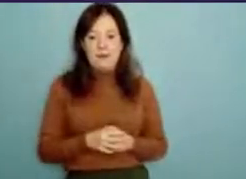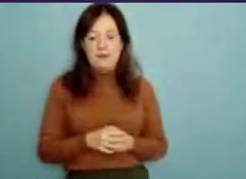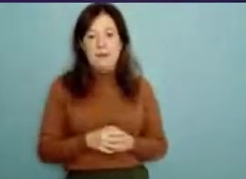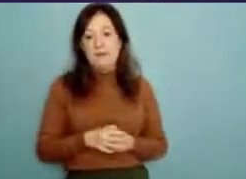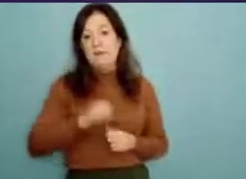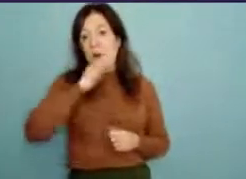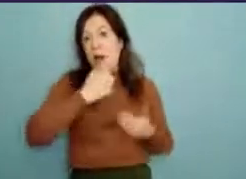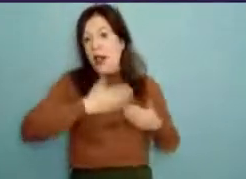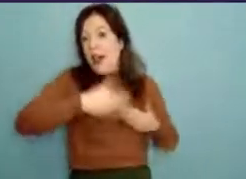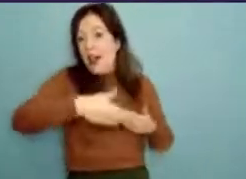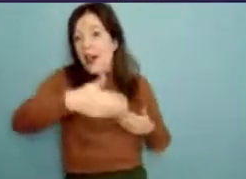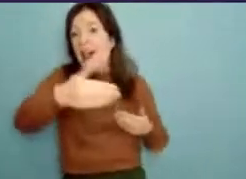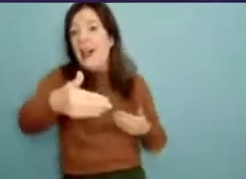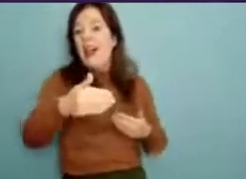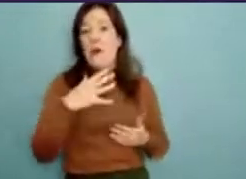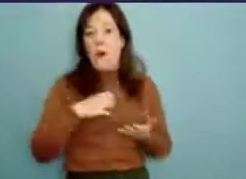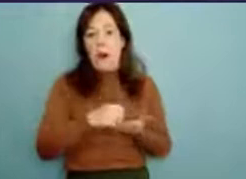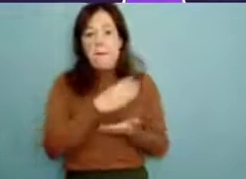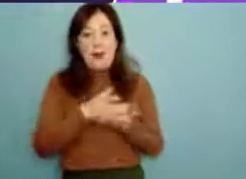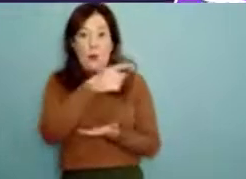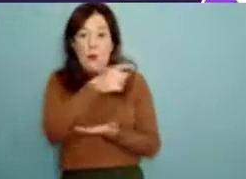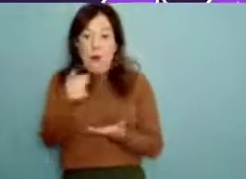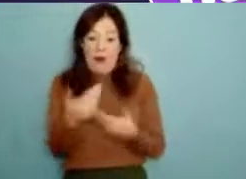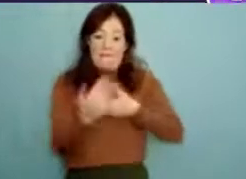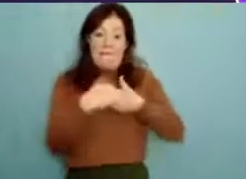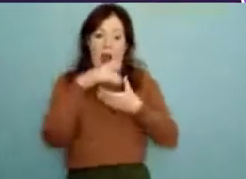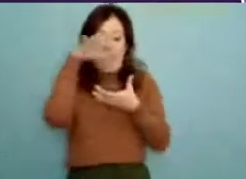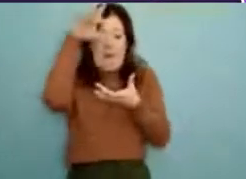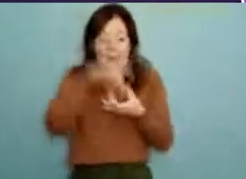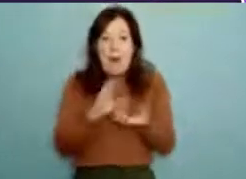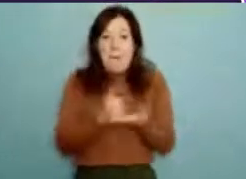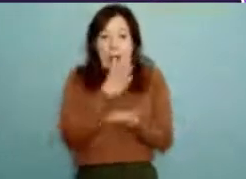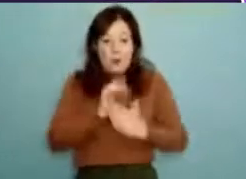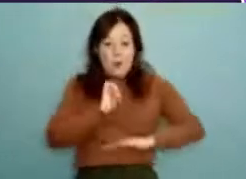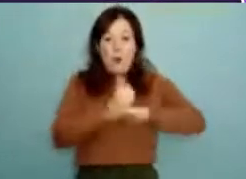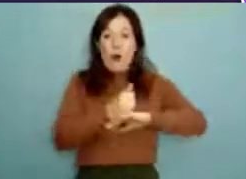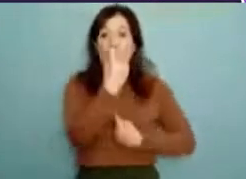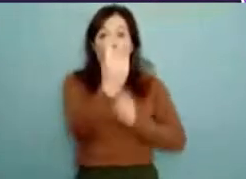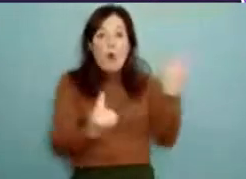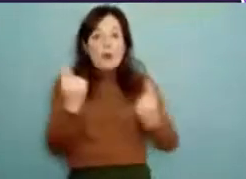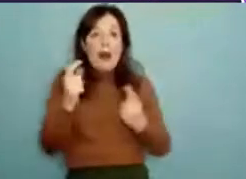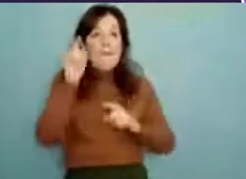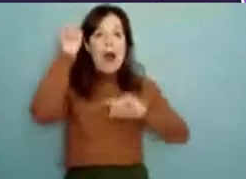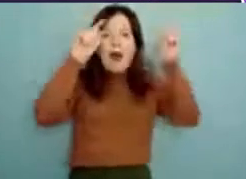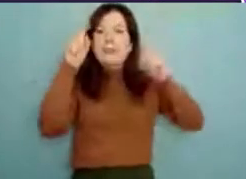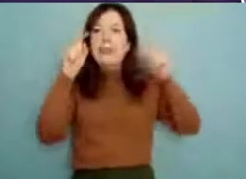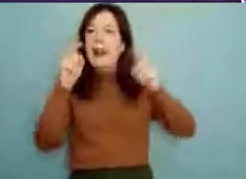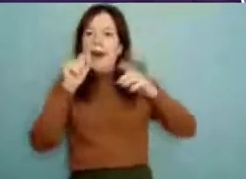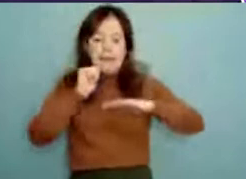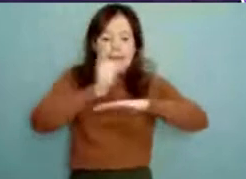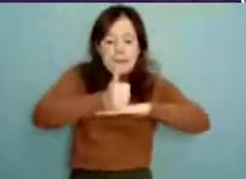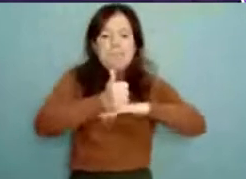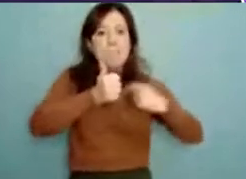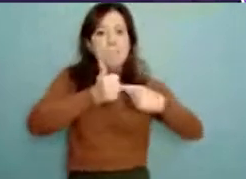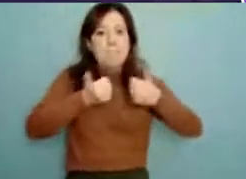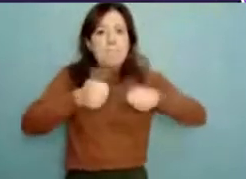in creating the Intergalactic Bridge. Tell us what's been working for you and your ideas on how to make this real. We'd love